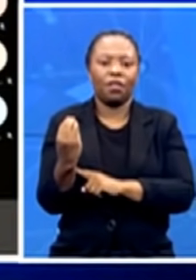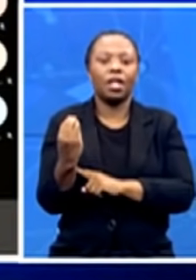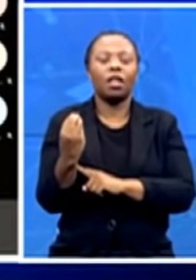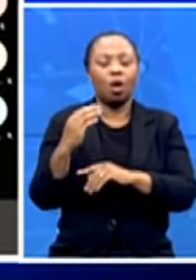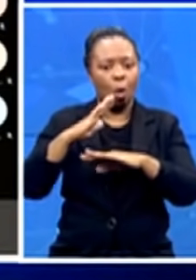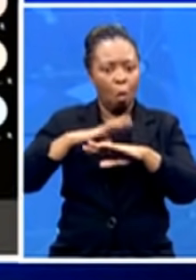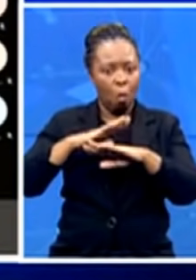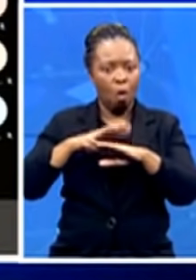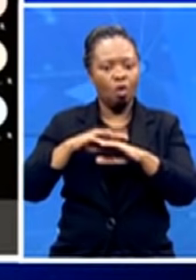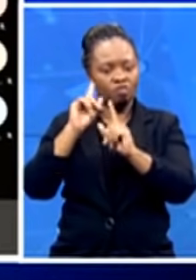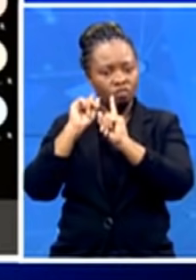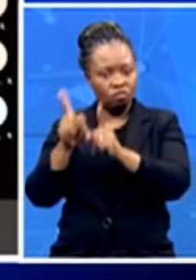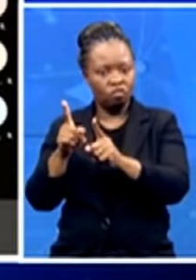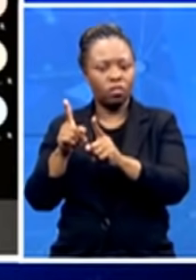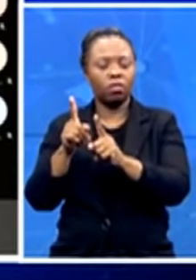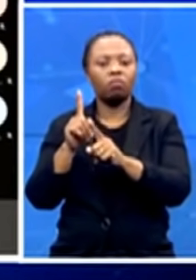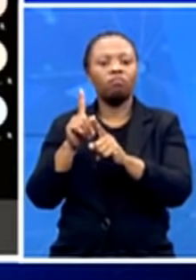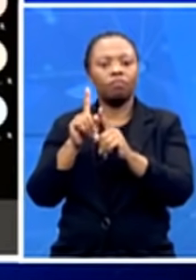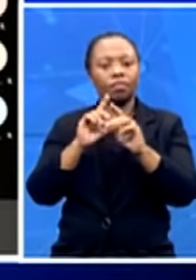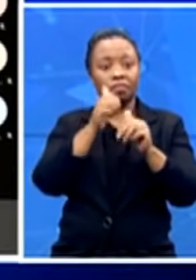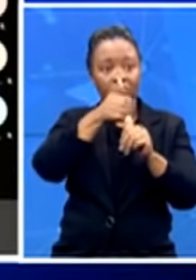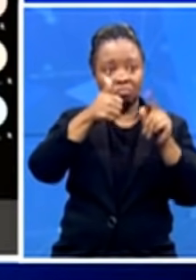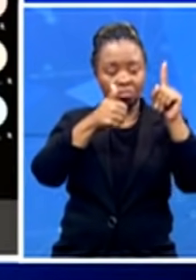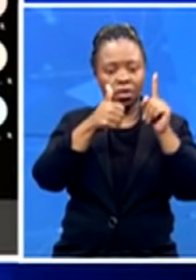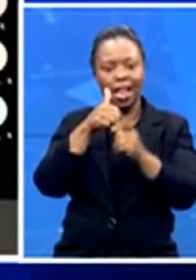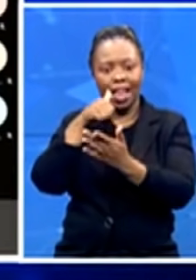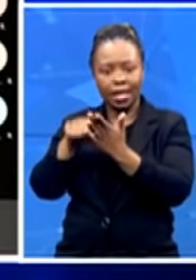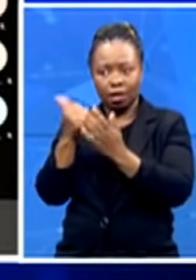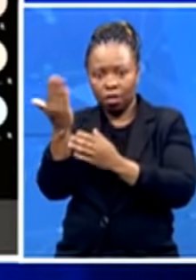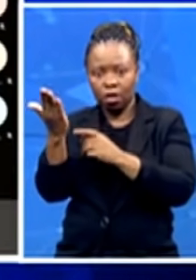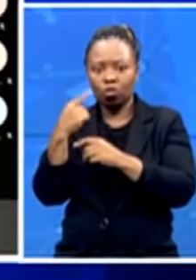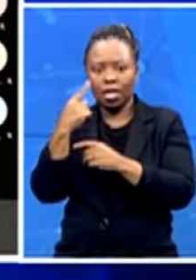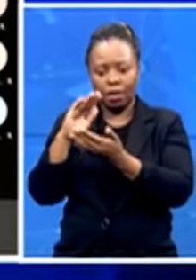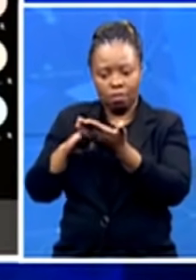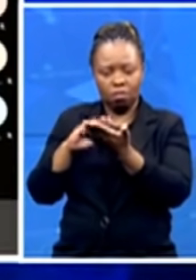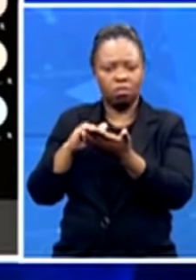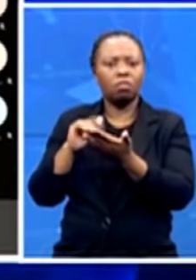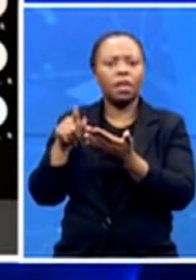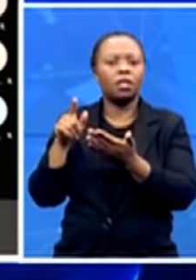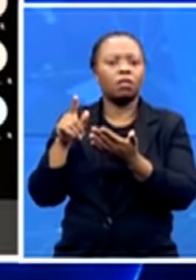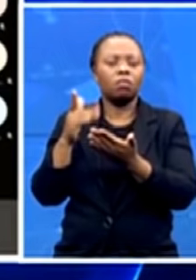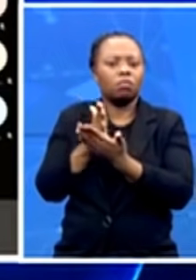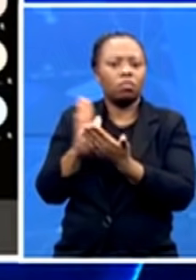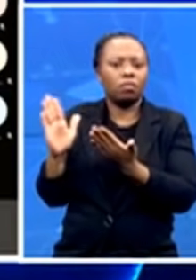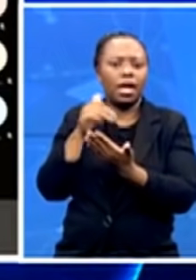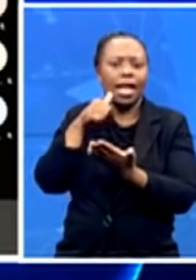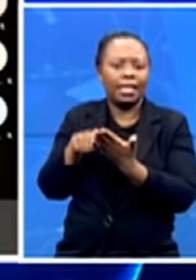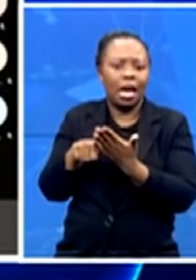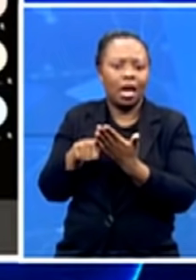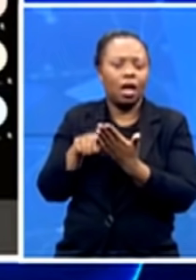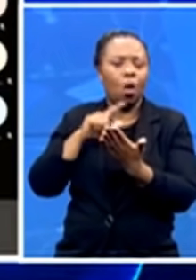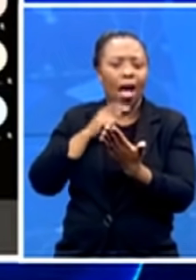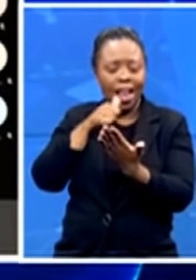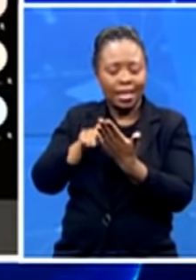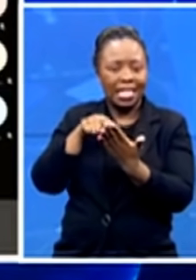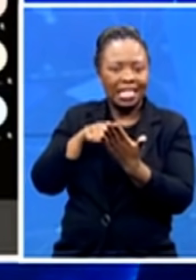to withdraw the letter of suspension, purporting to suspend Mr. Ramaphosa, and to apologize for writing